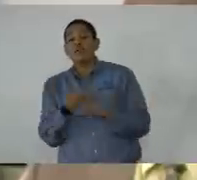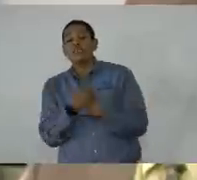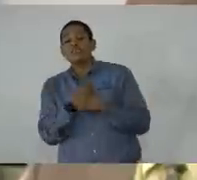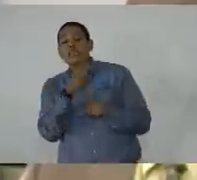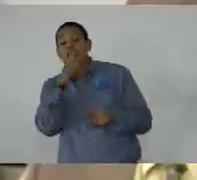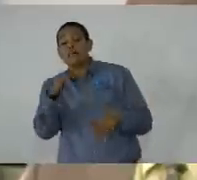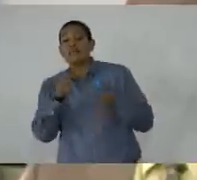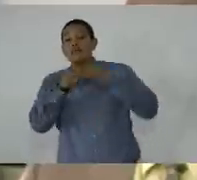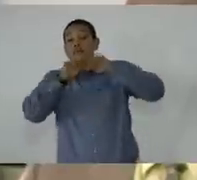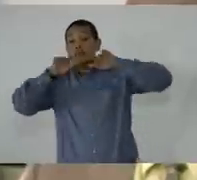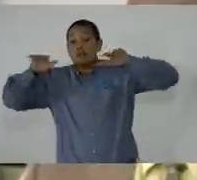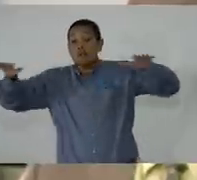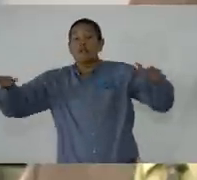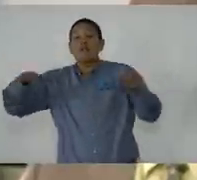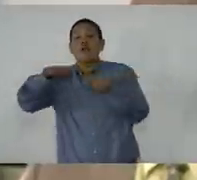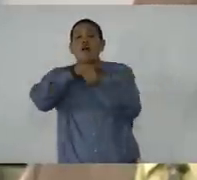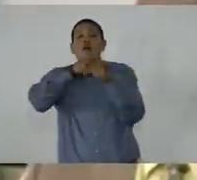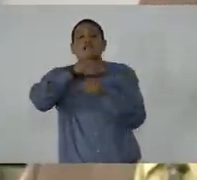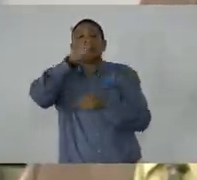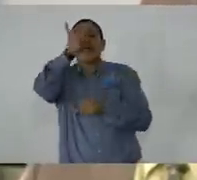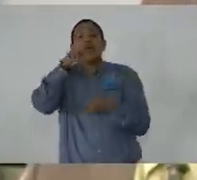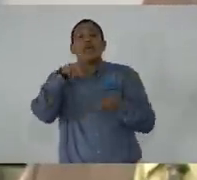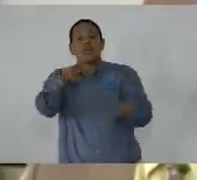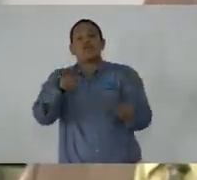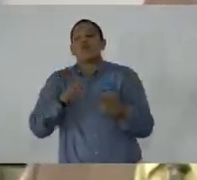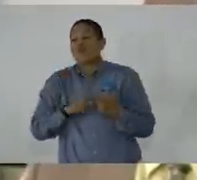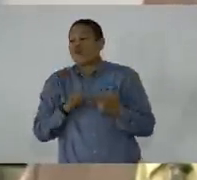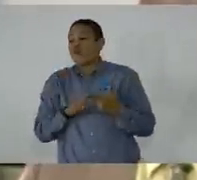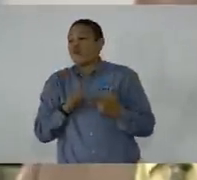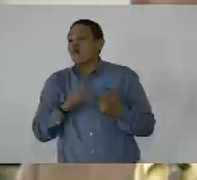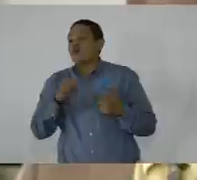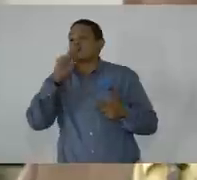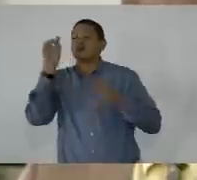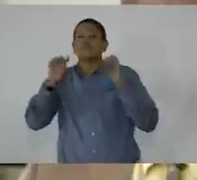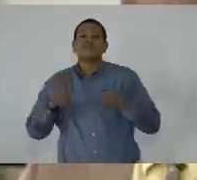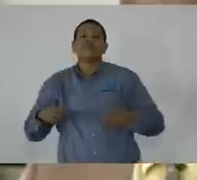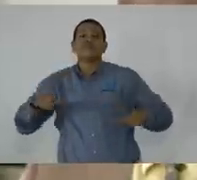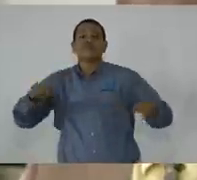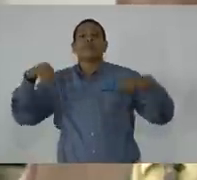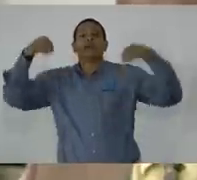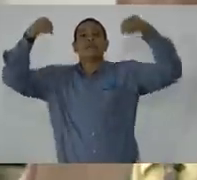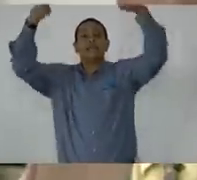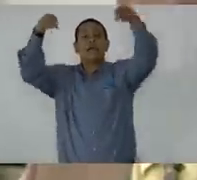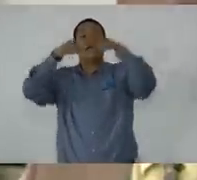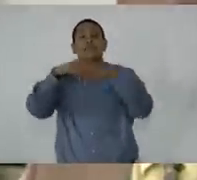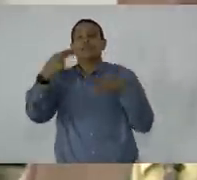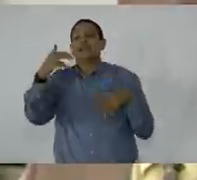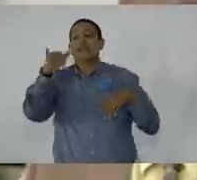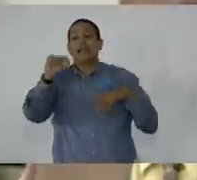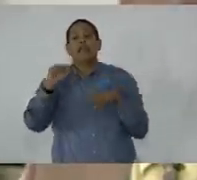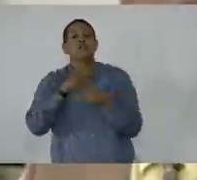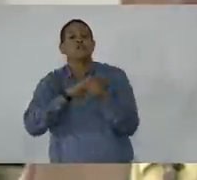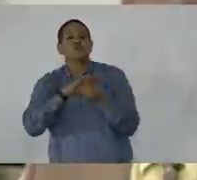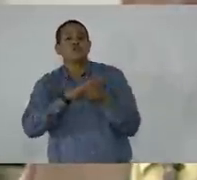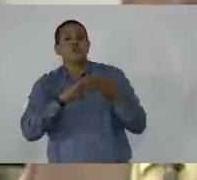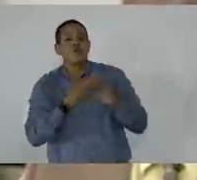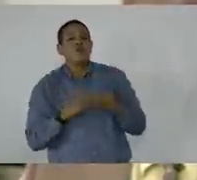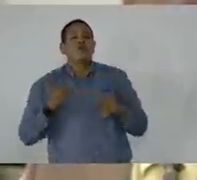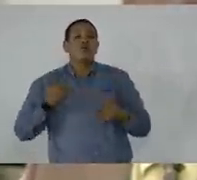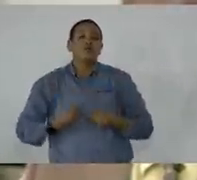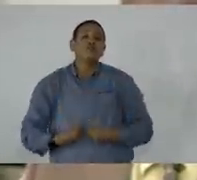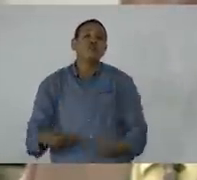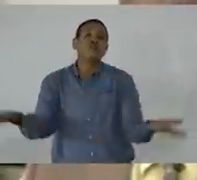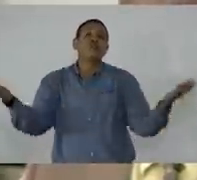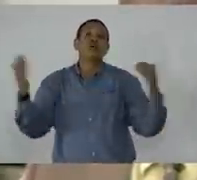the constituency, 8 roads. We've been able to install street lights in Hayes. We've been able to distribute more